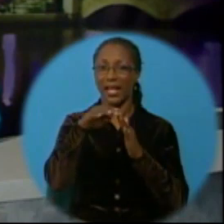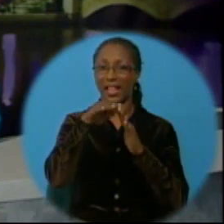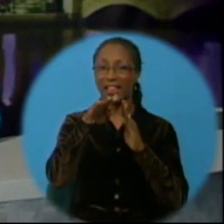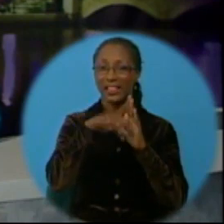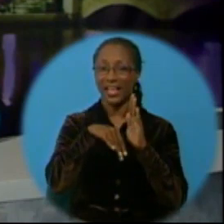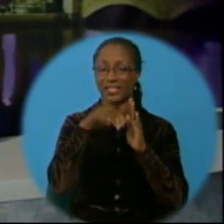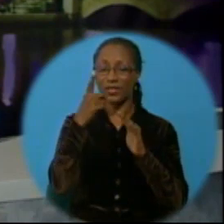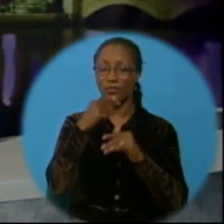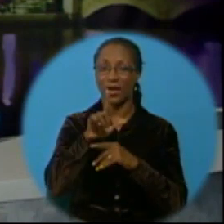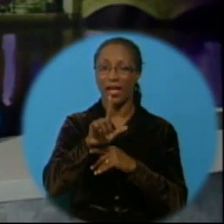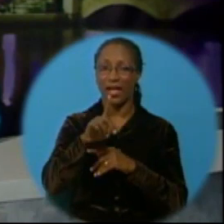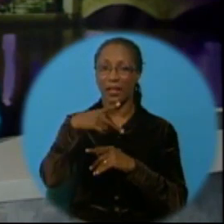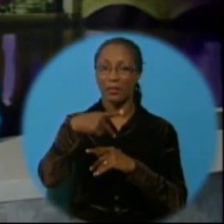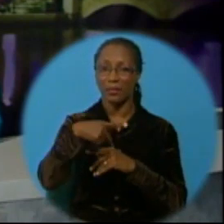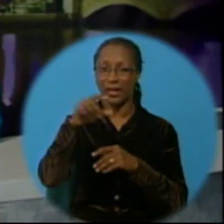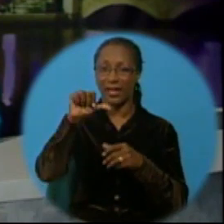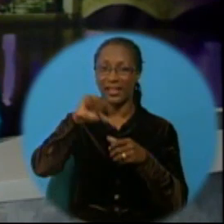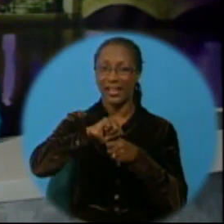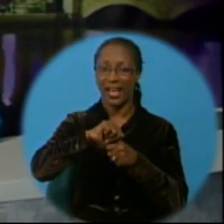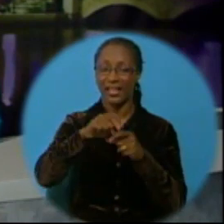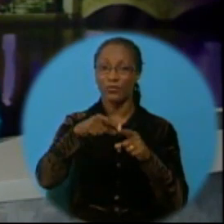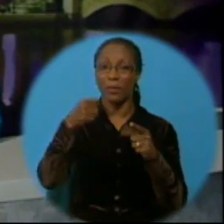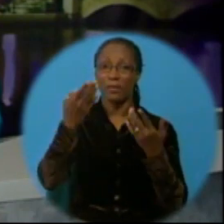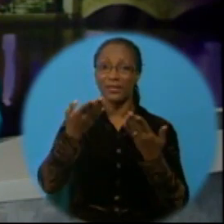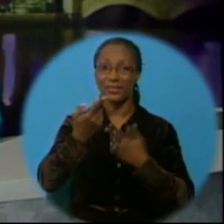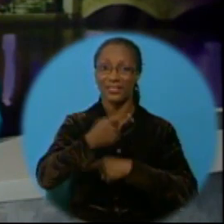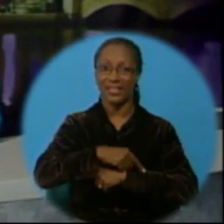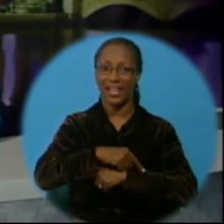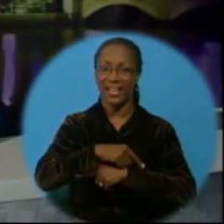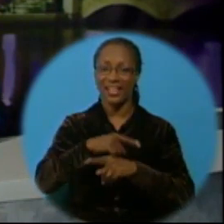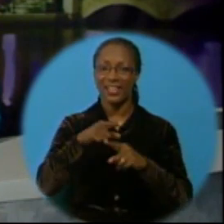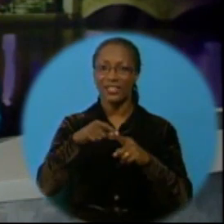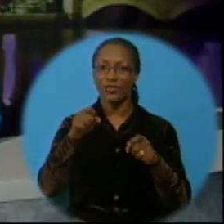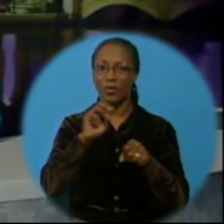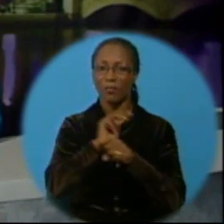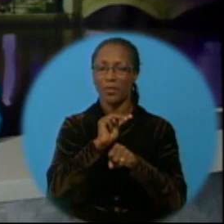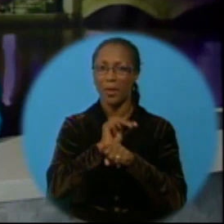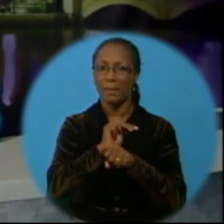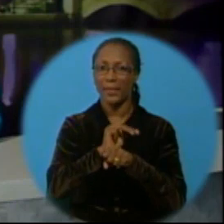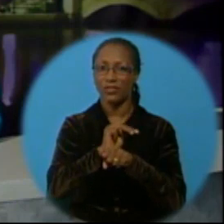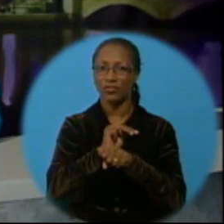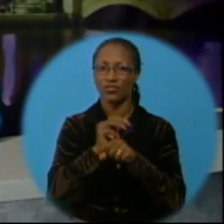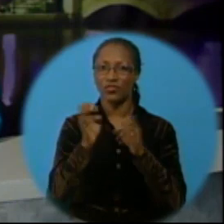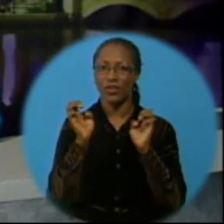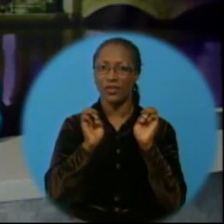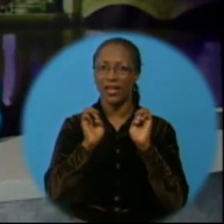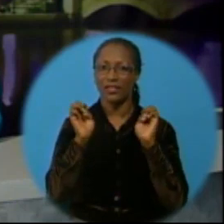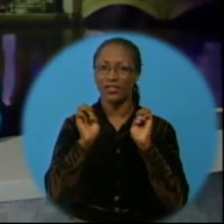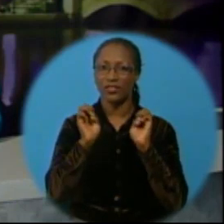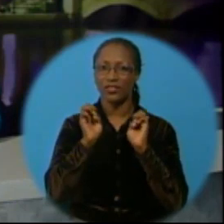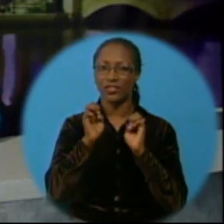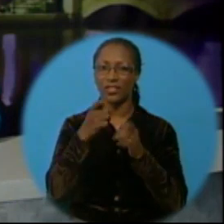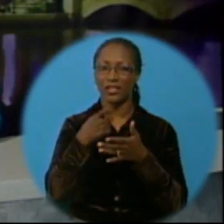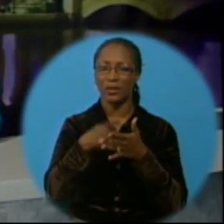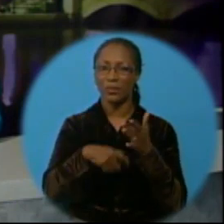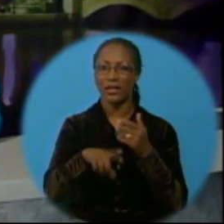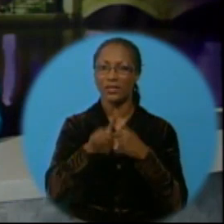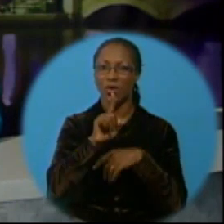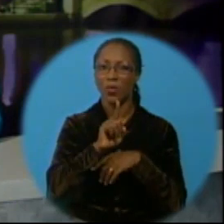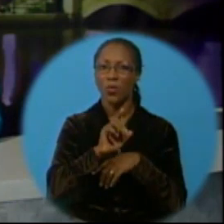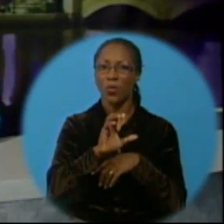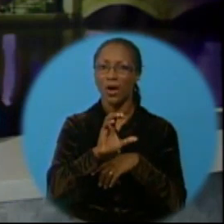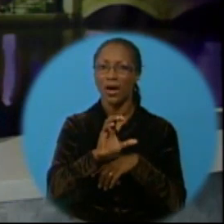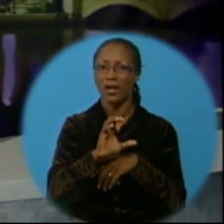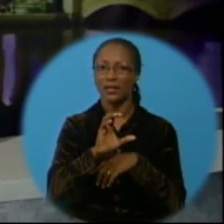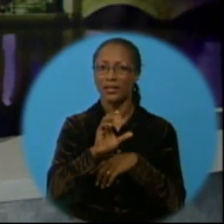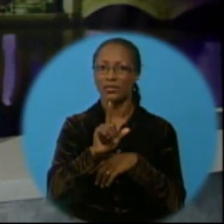less for liquefied petroleum gas from today. That's according to the Ministry of Energy. The price of the 100